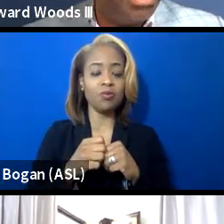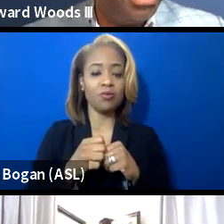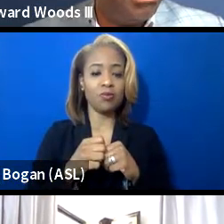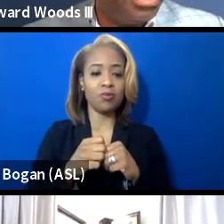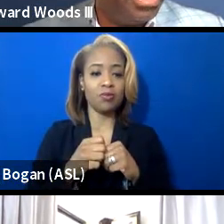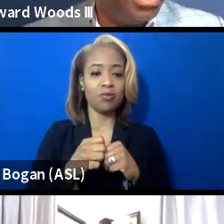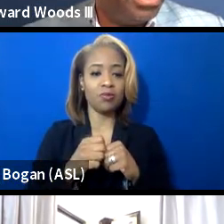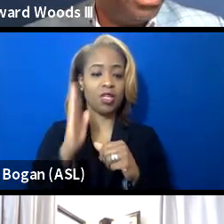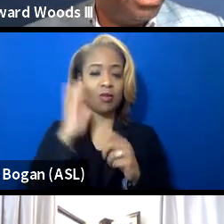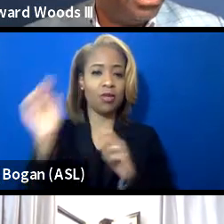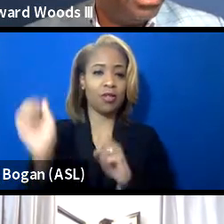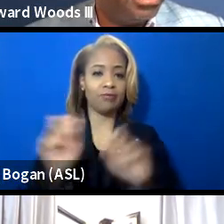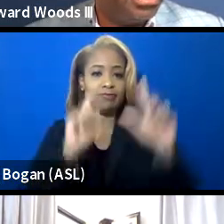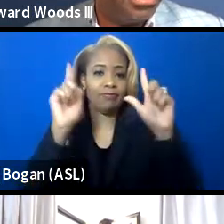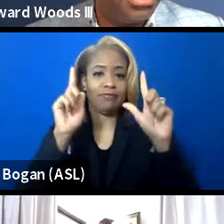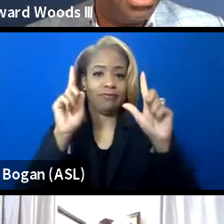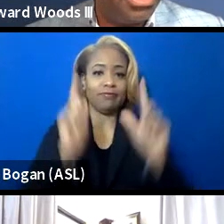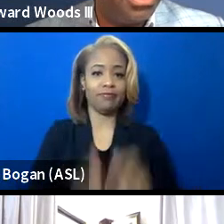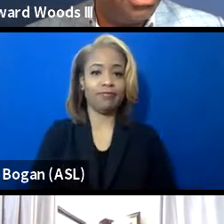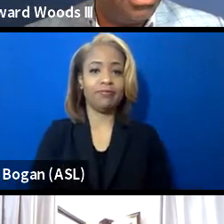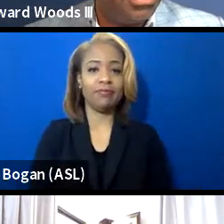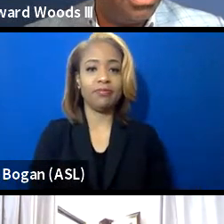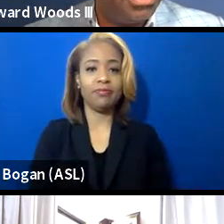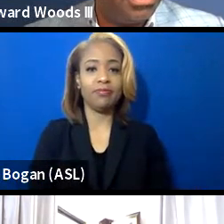get it up immediately.